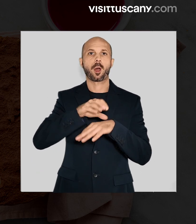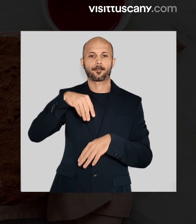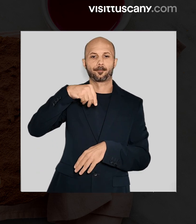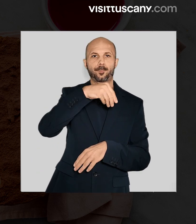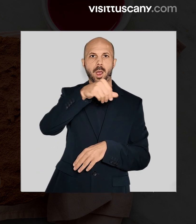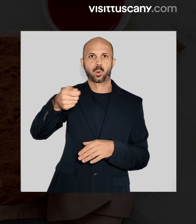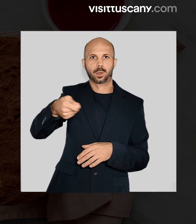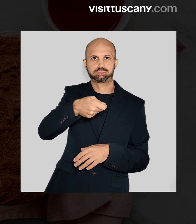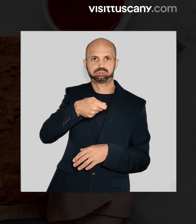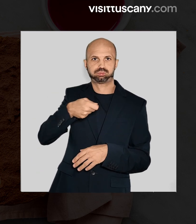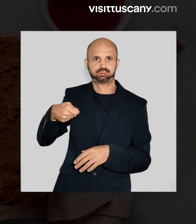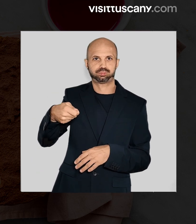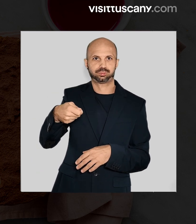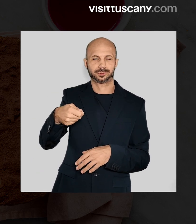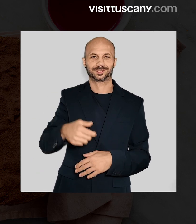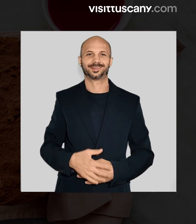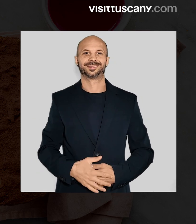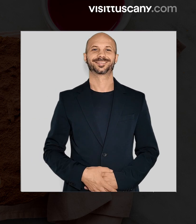cocoa powder.